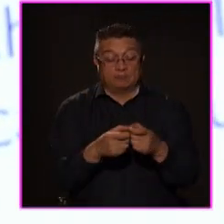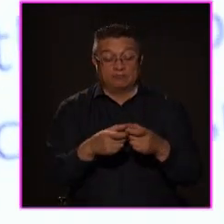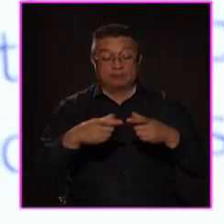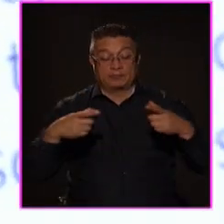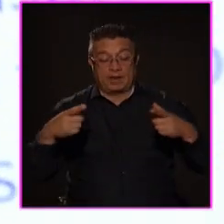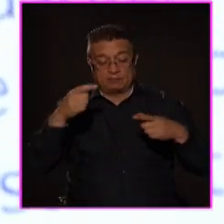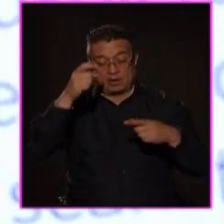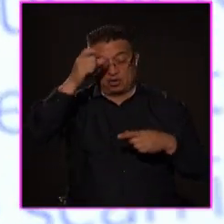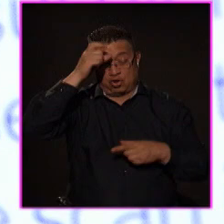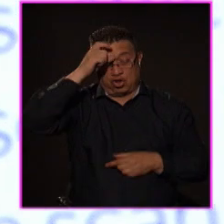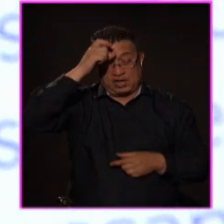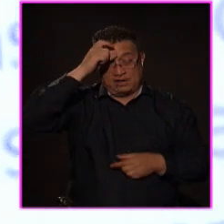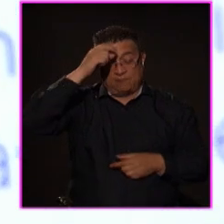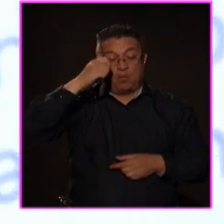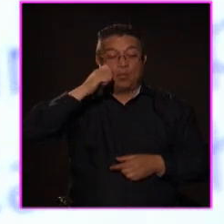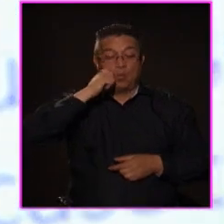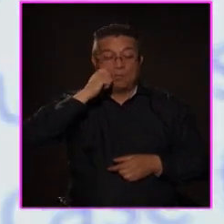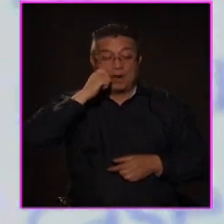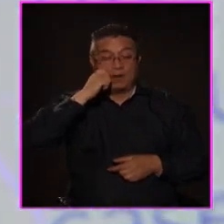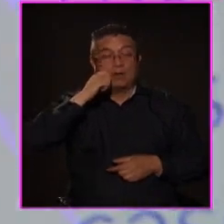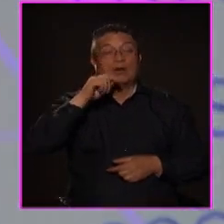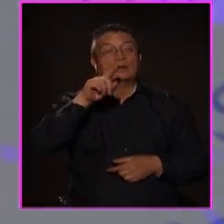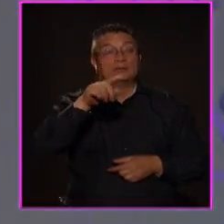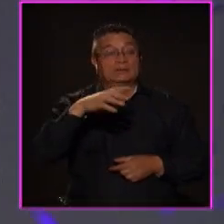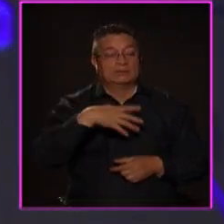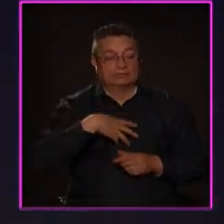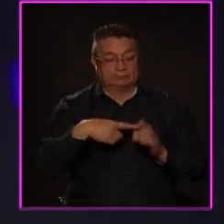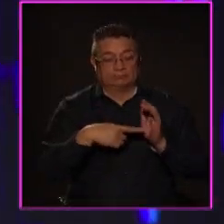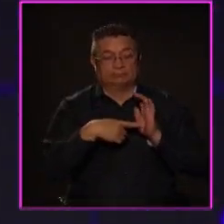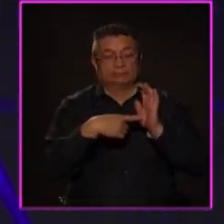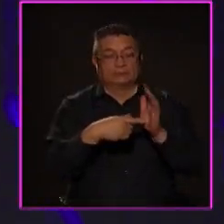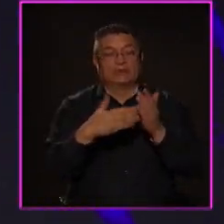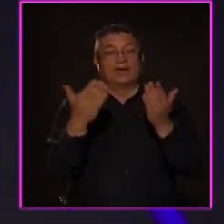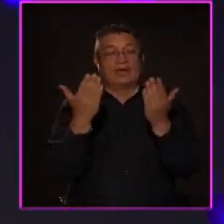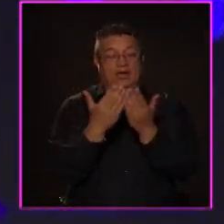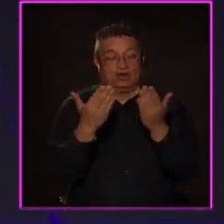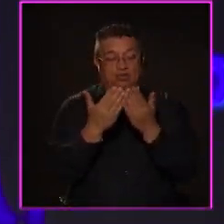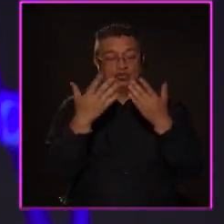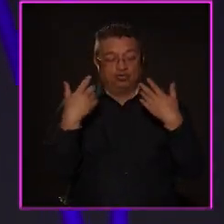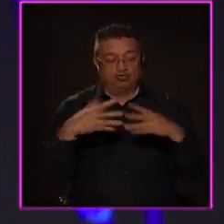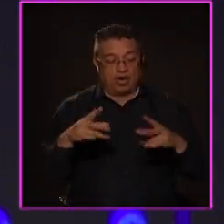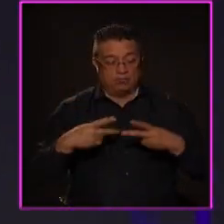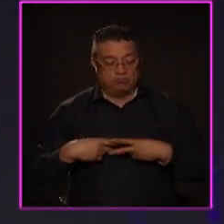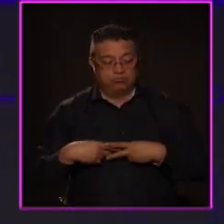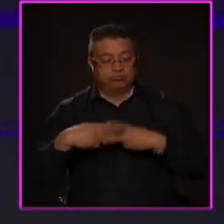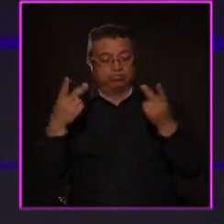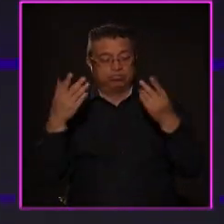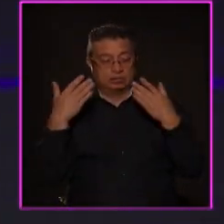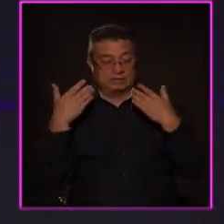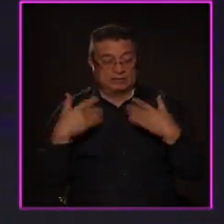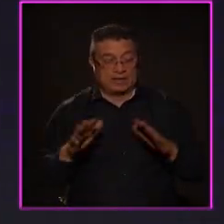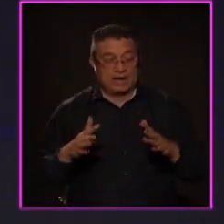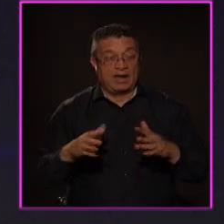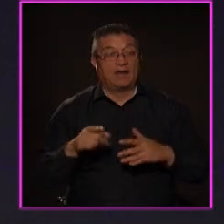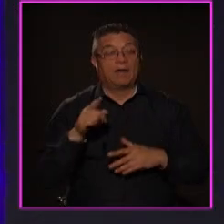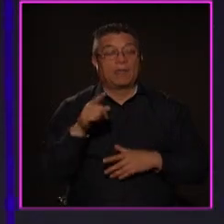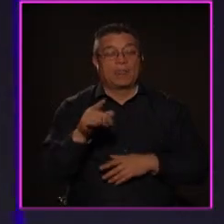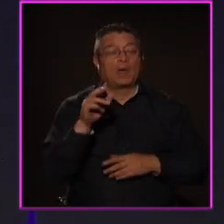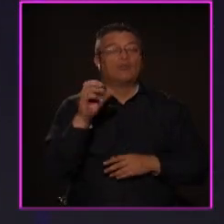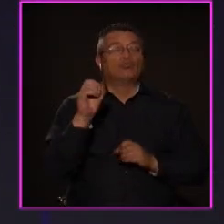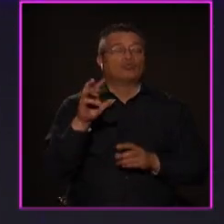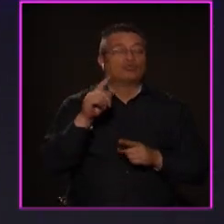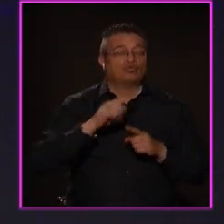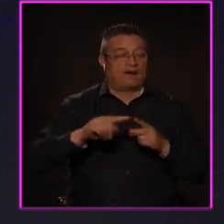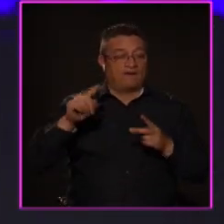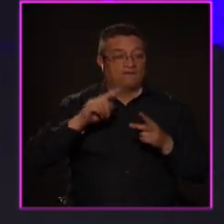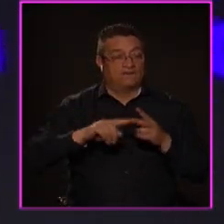study that was just published. It was shown that if you have, very often you have two radiologists